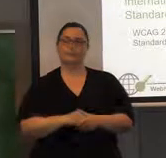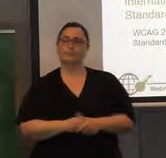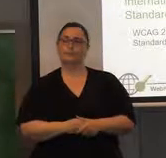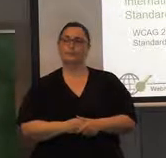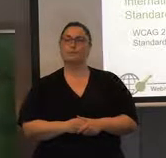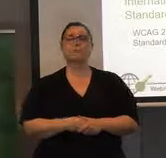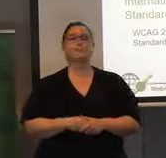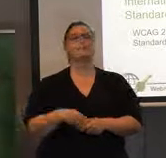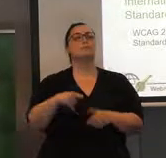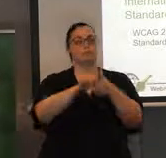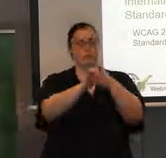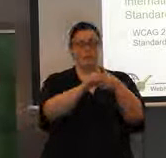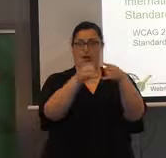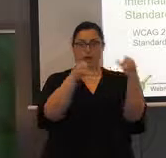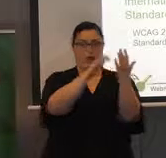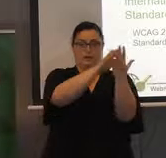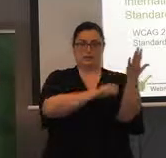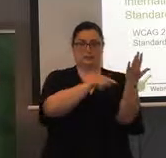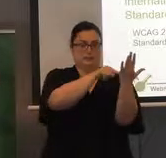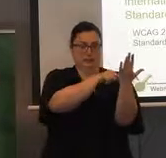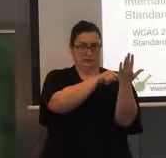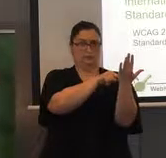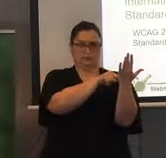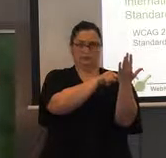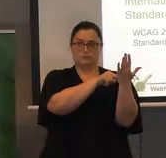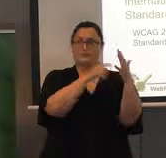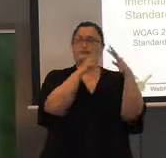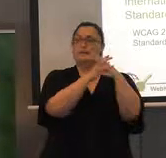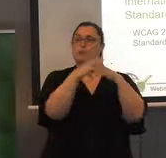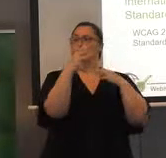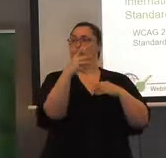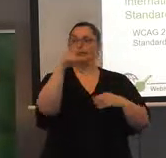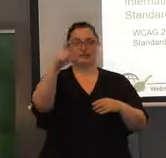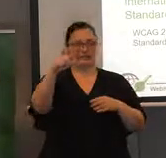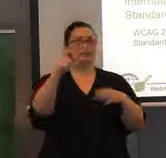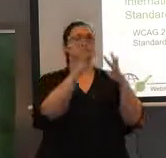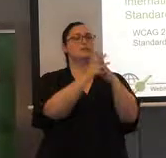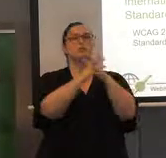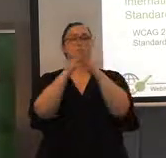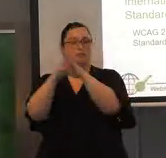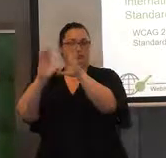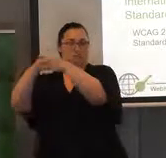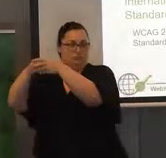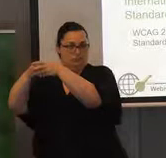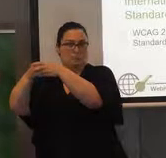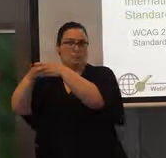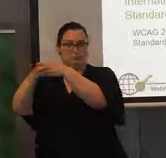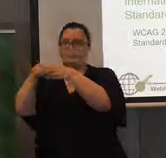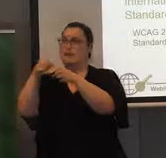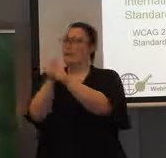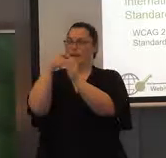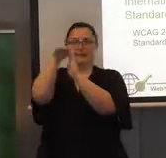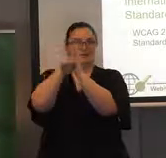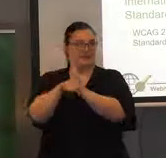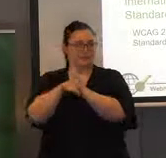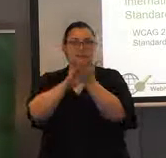Now, these guidelines are the child of the W3C, the World Wide Web Consortium. These are the people